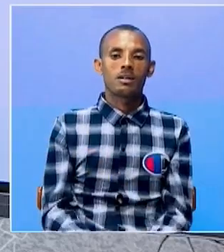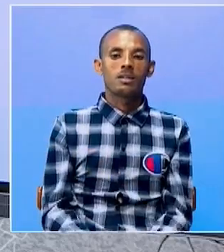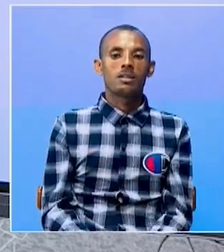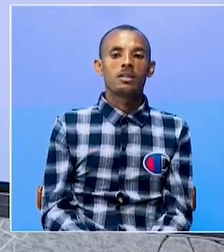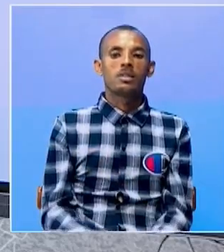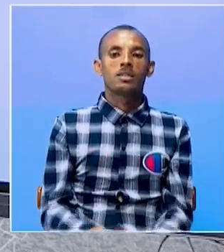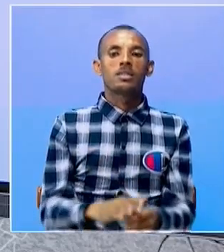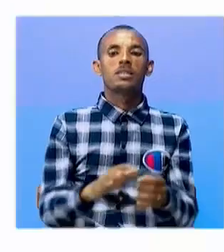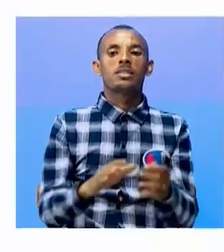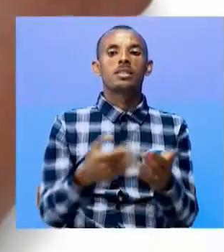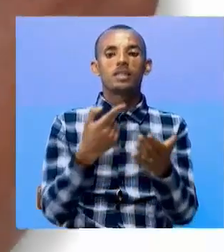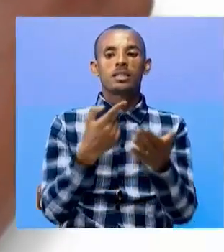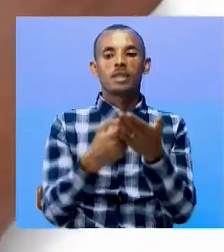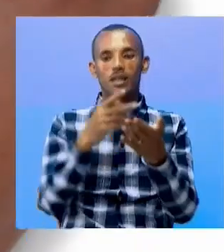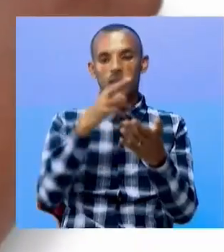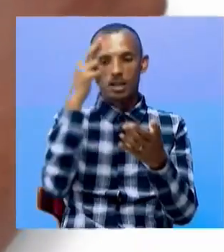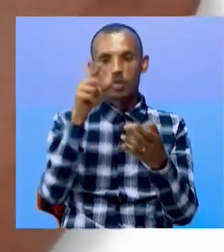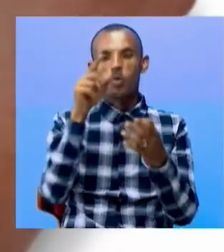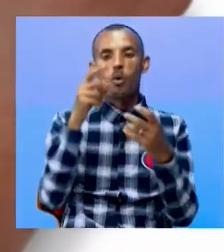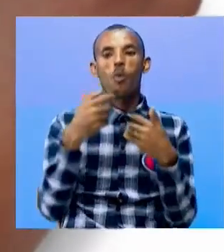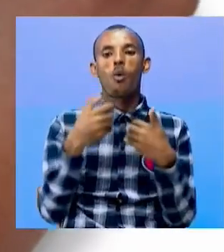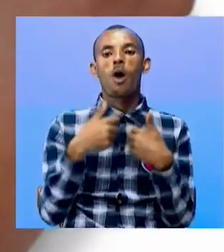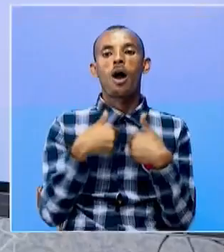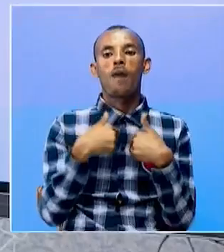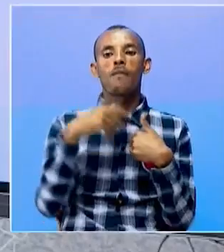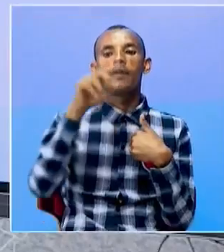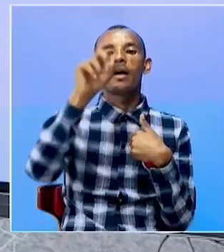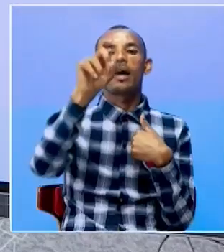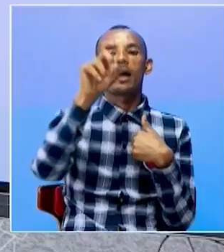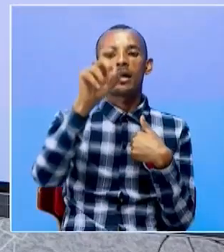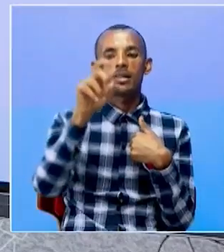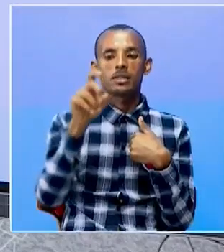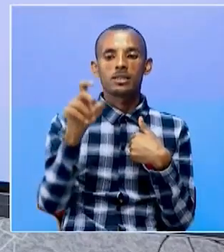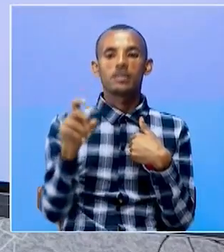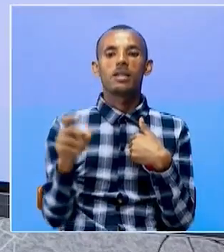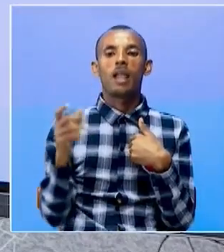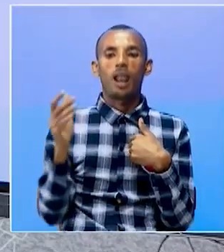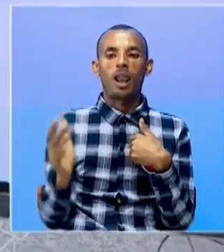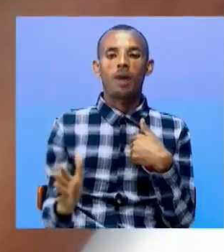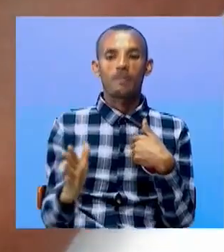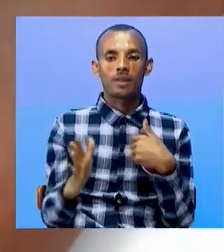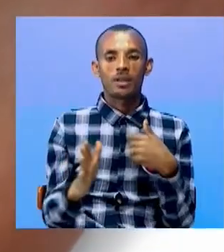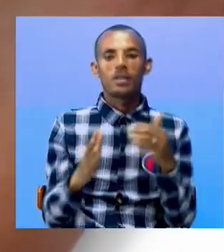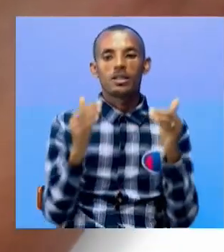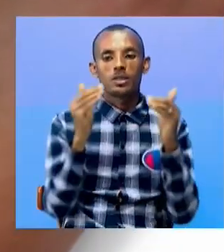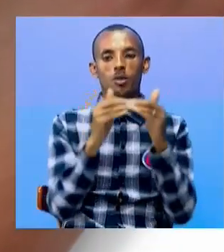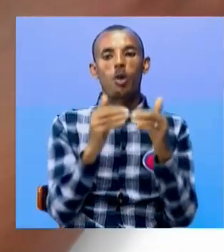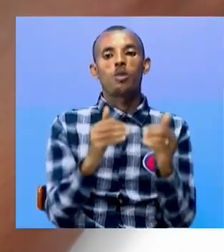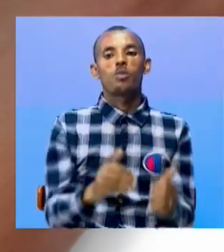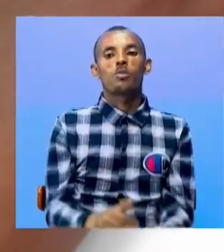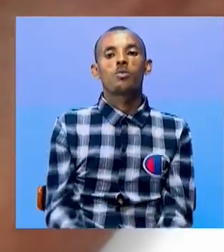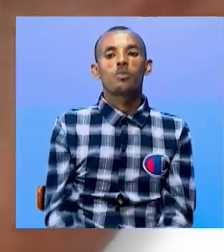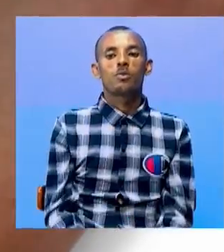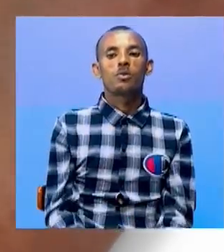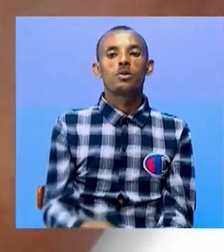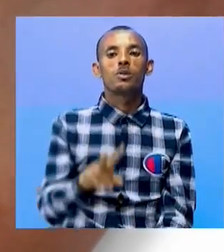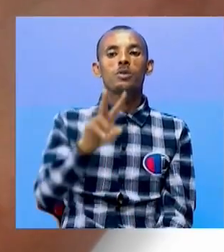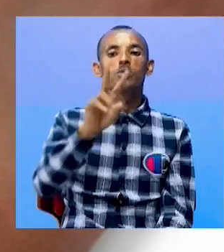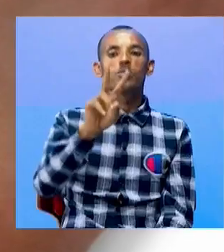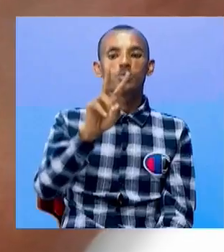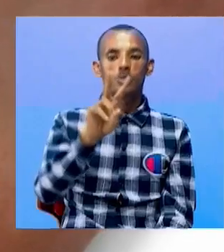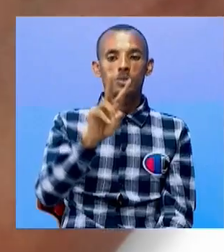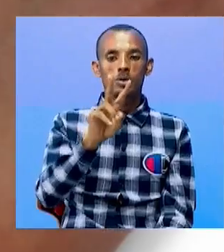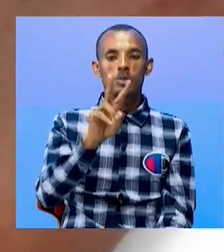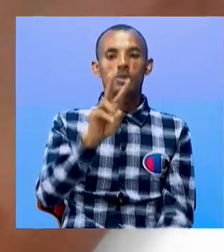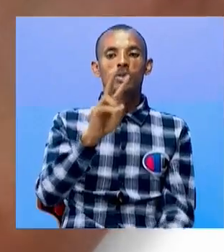So in that case, you have x on the left side is equal to right,